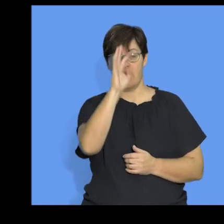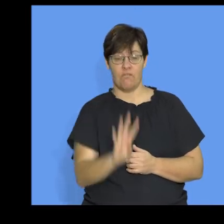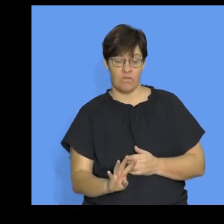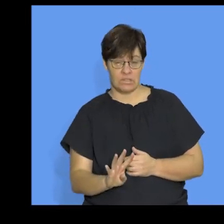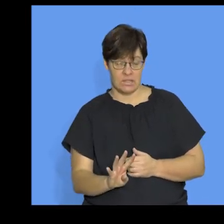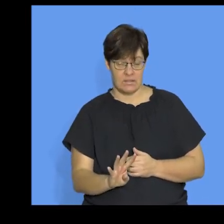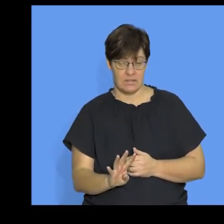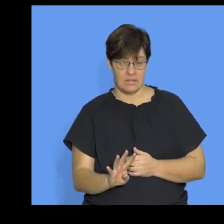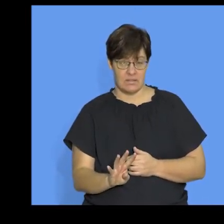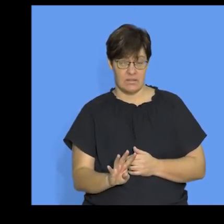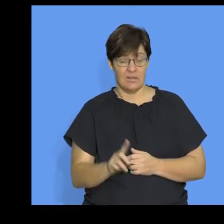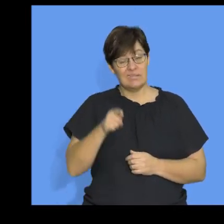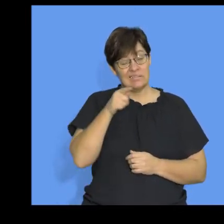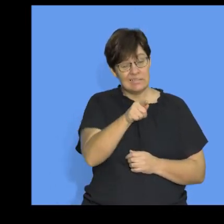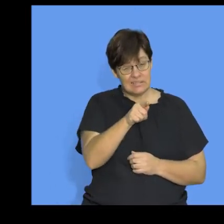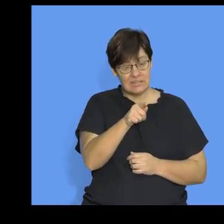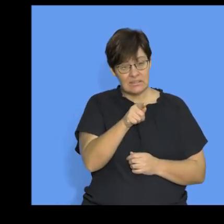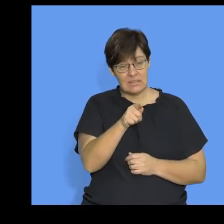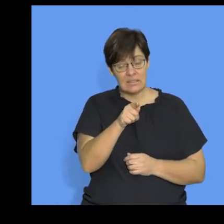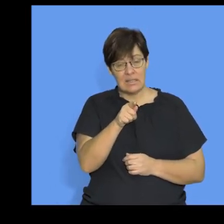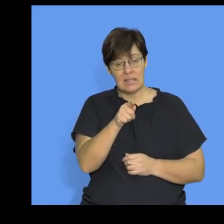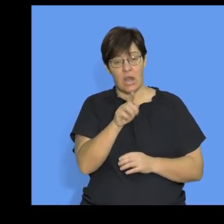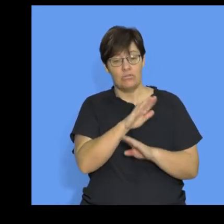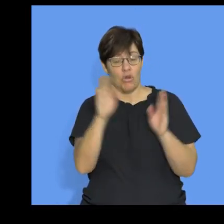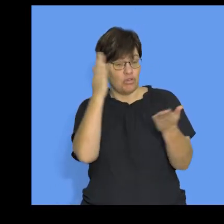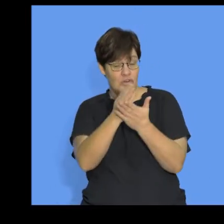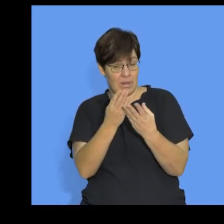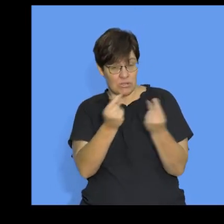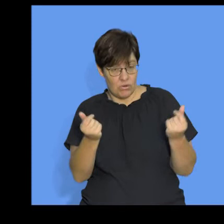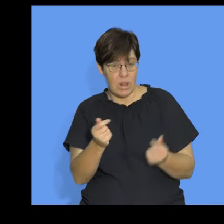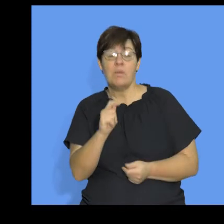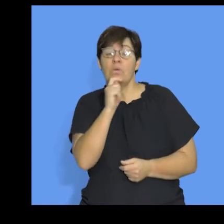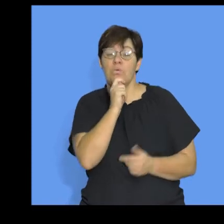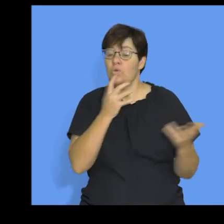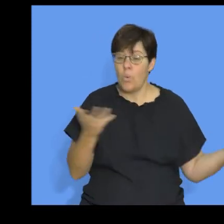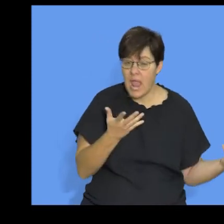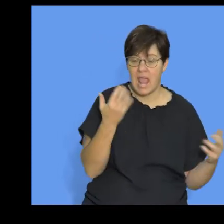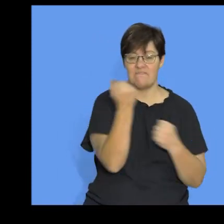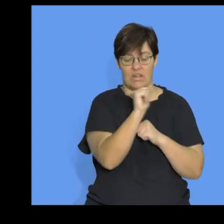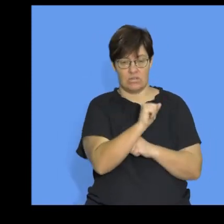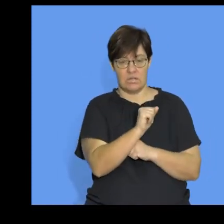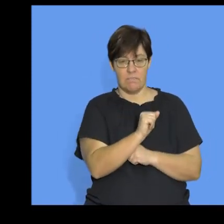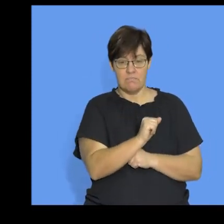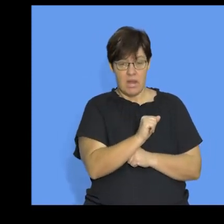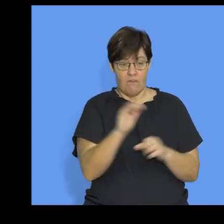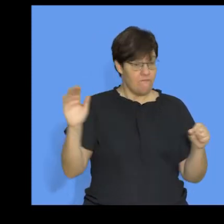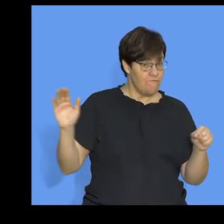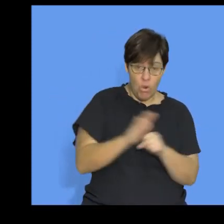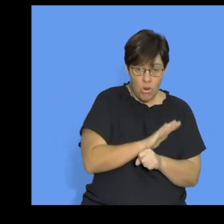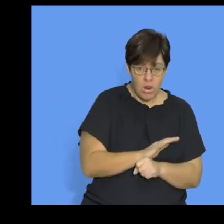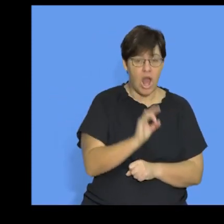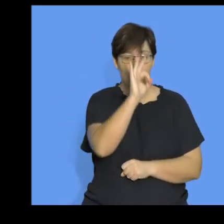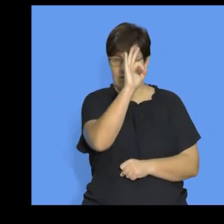3/4 of the indirect materials were used in the factory. So not all the indirect materials was used